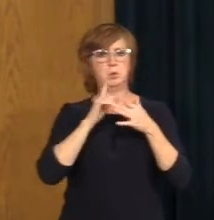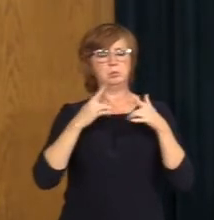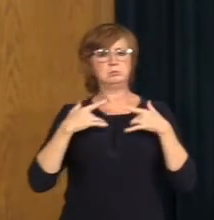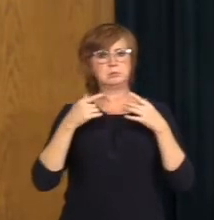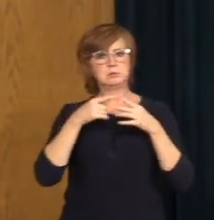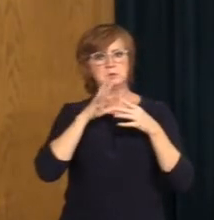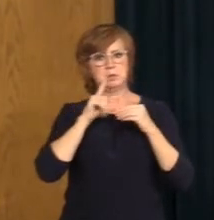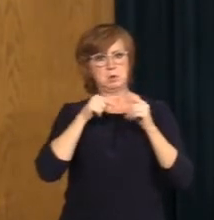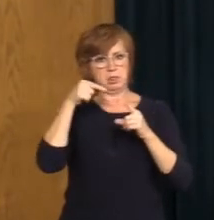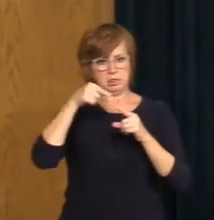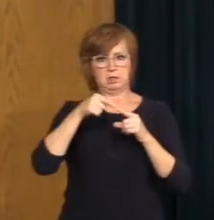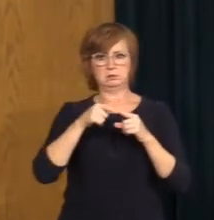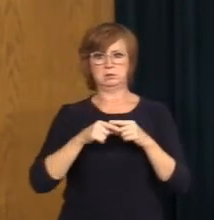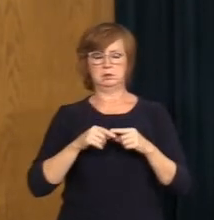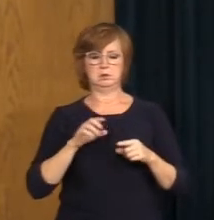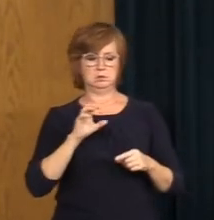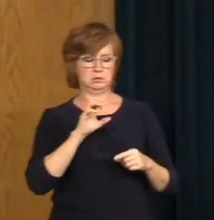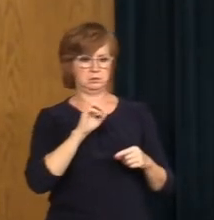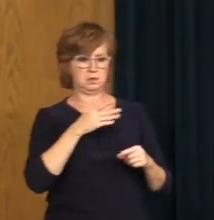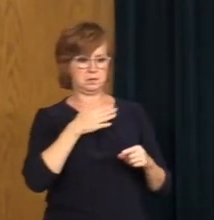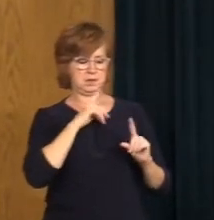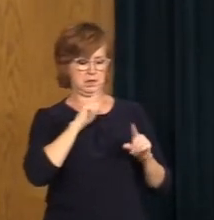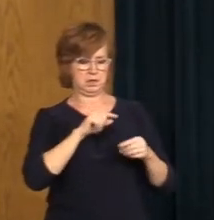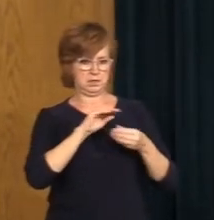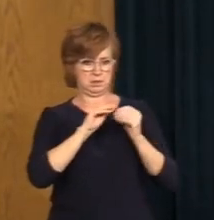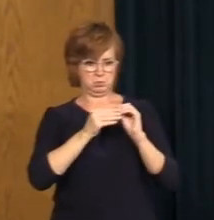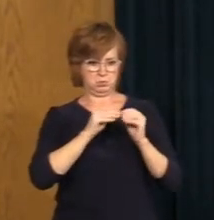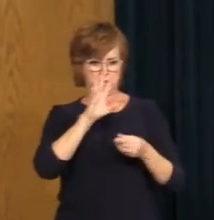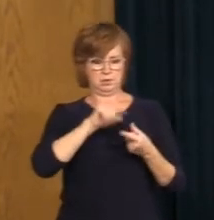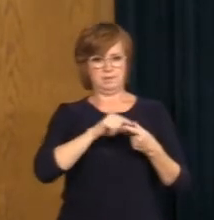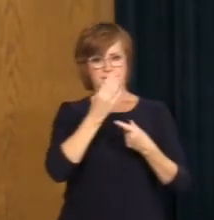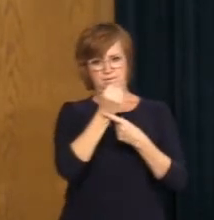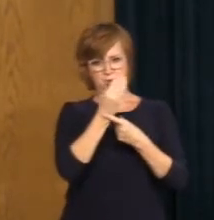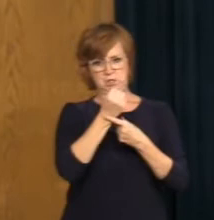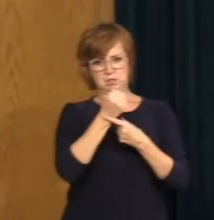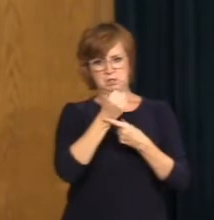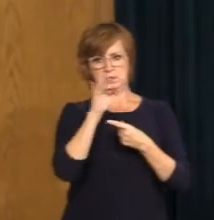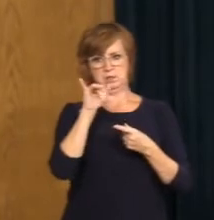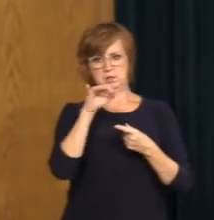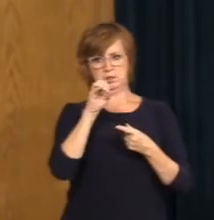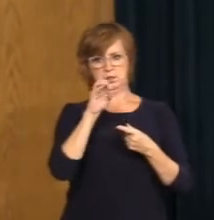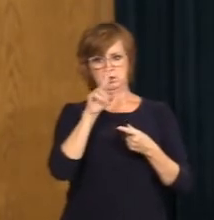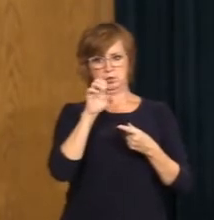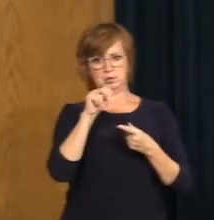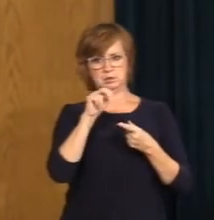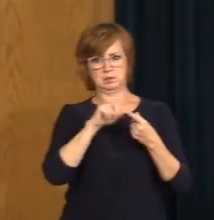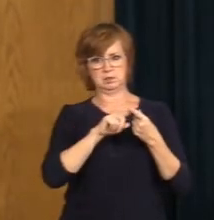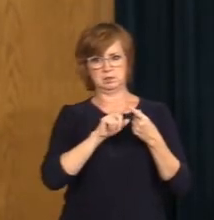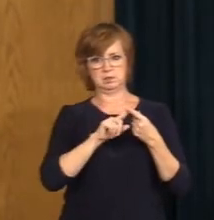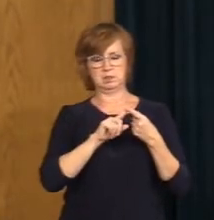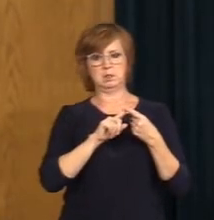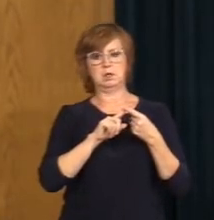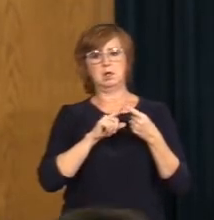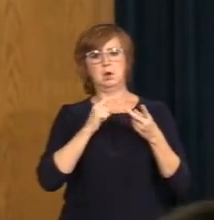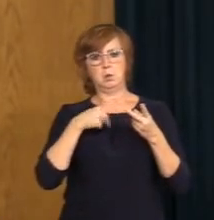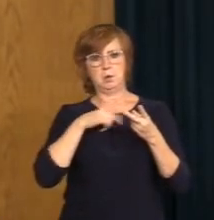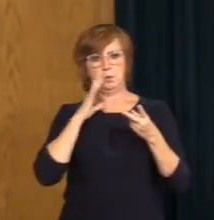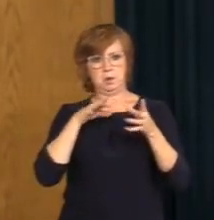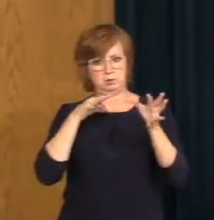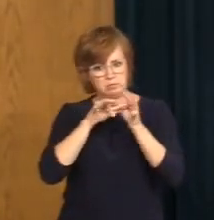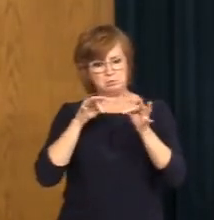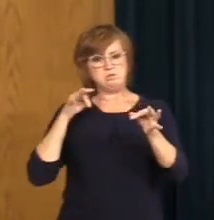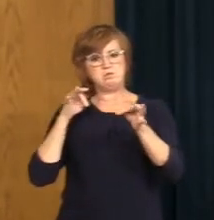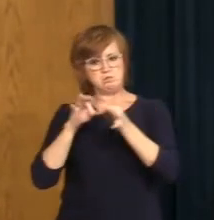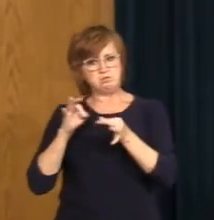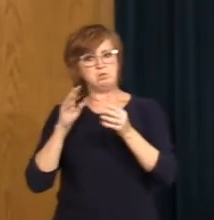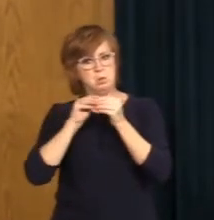So the numbers I have currently are 14, but we will continue to update. And again,